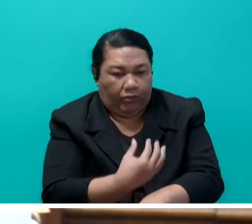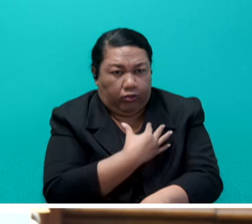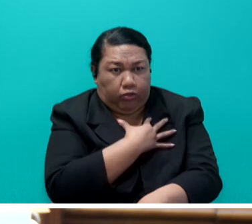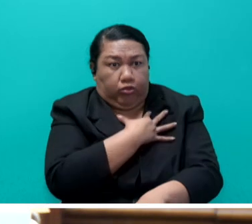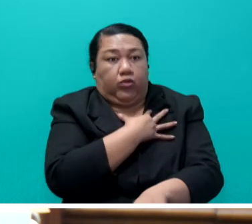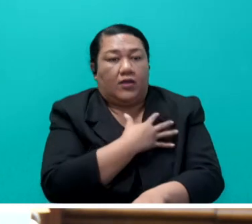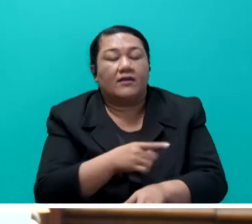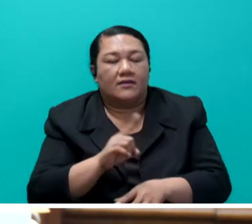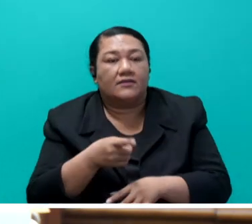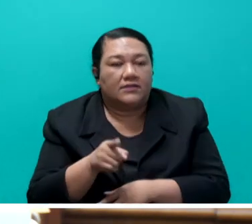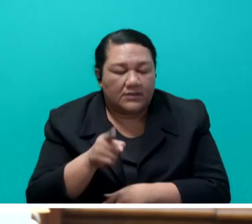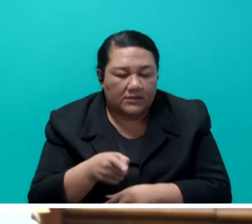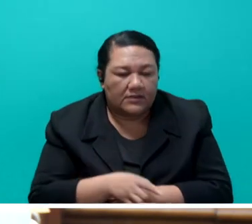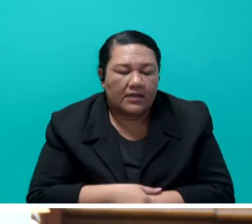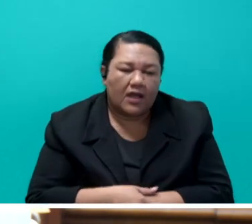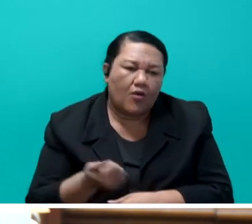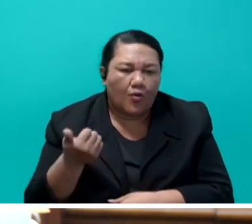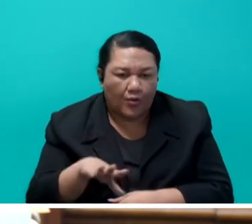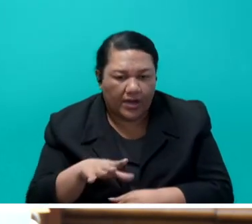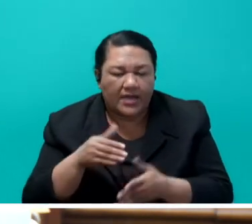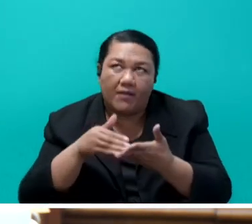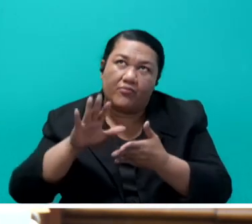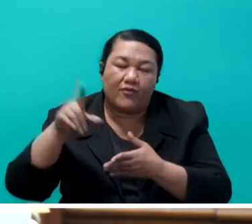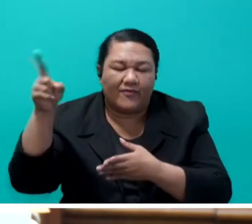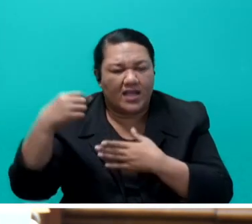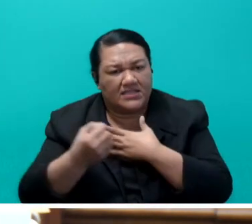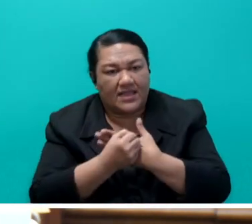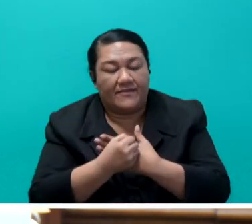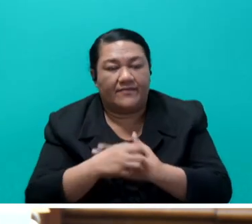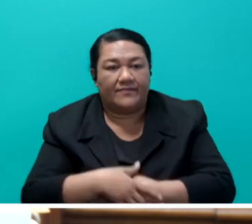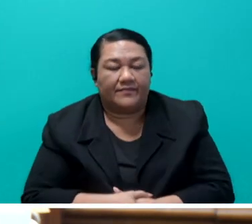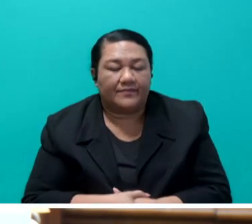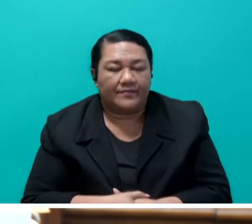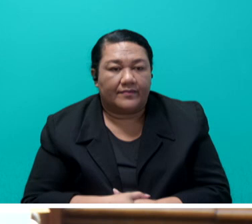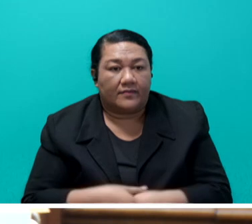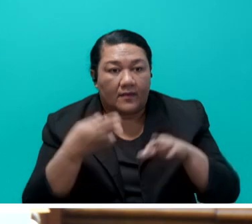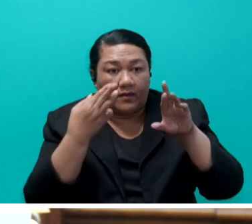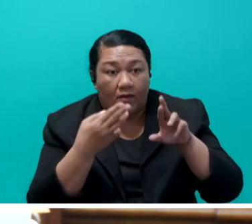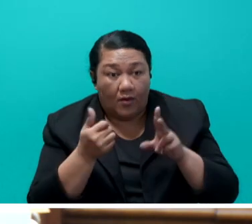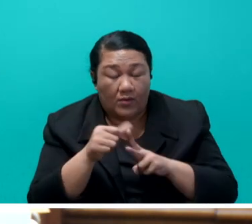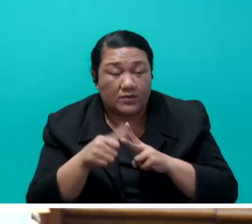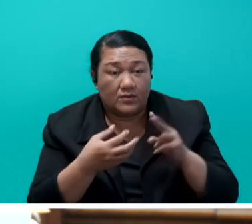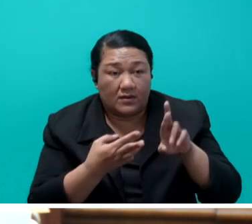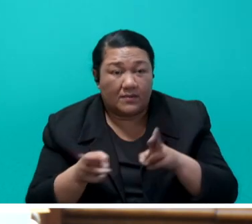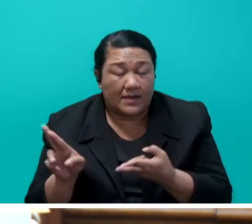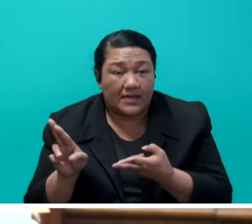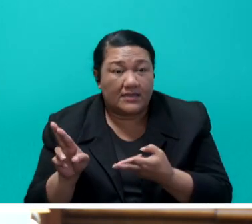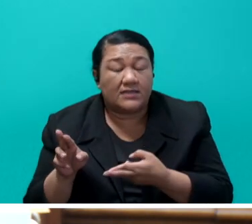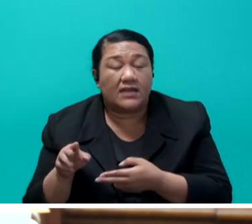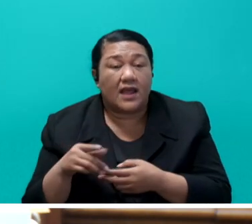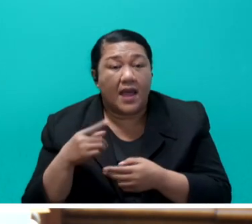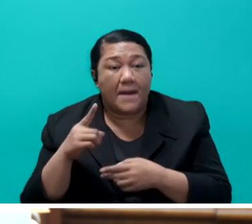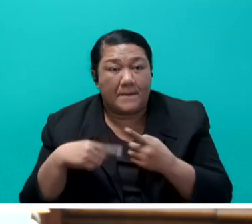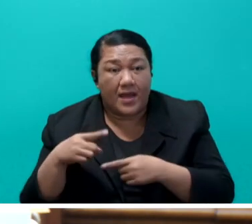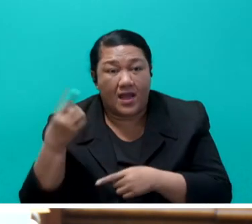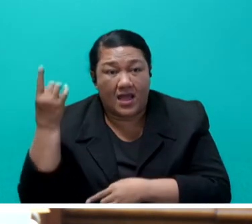The standards also include recommendations from independent, non-government